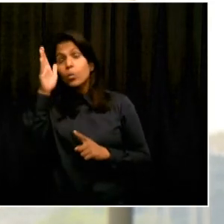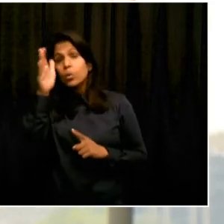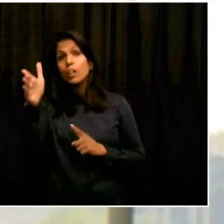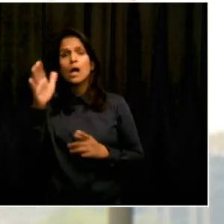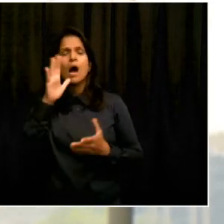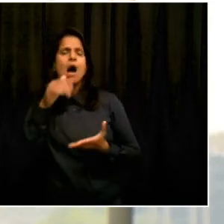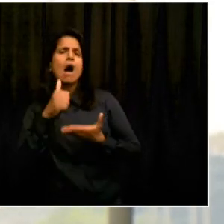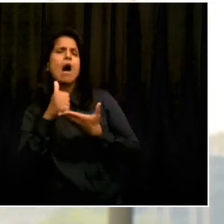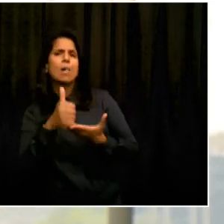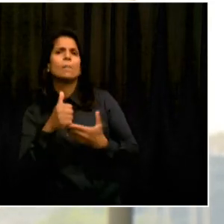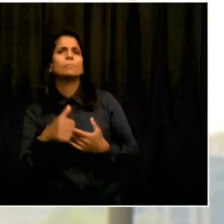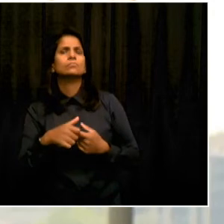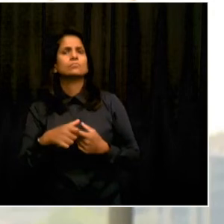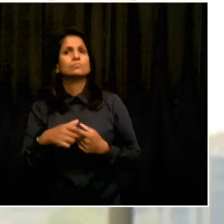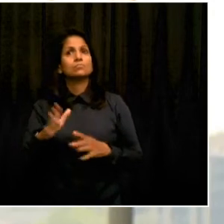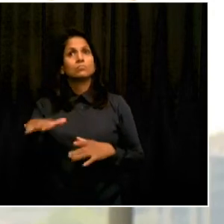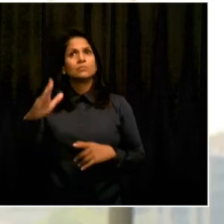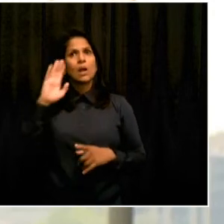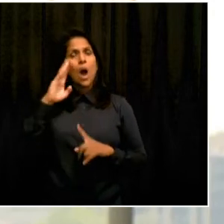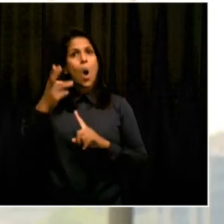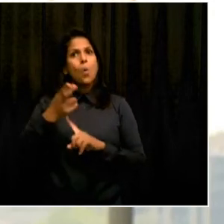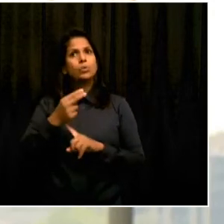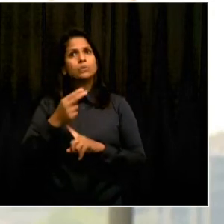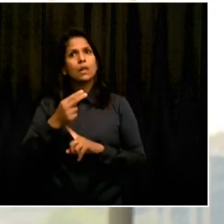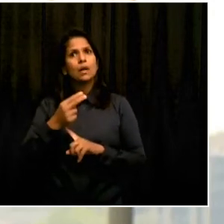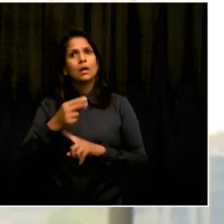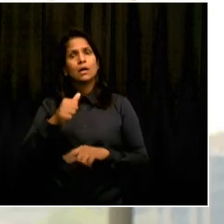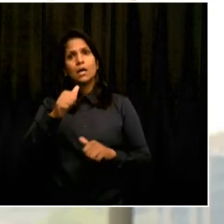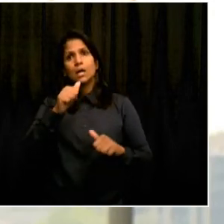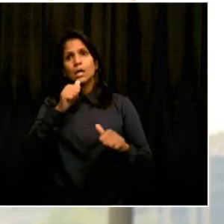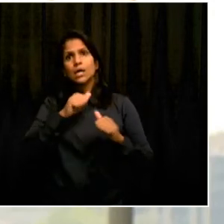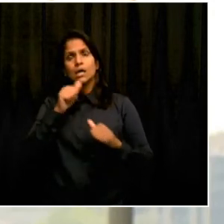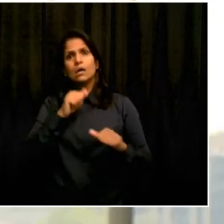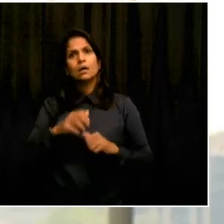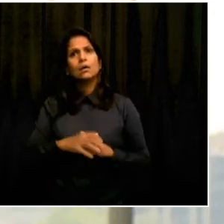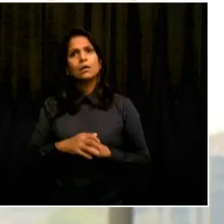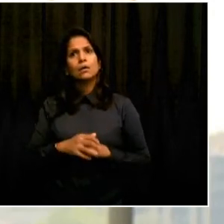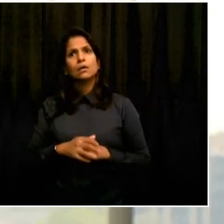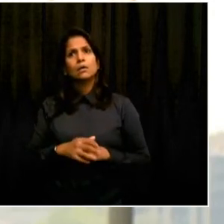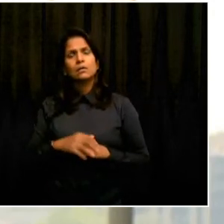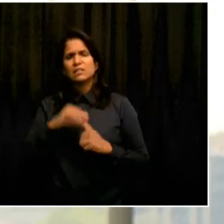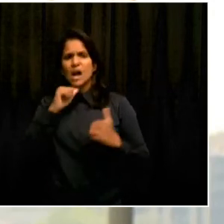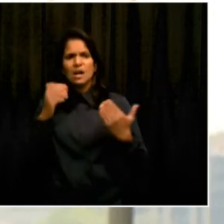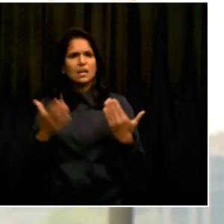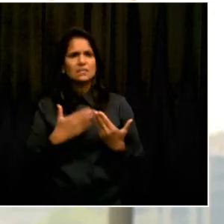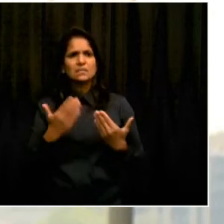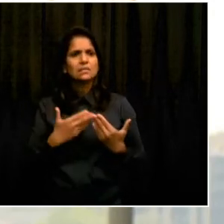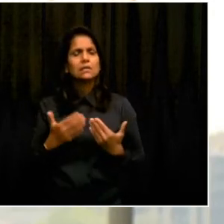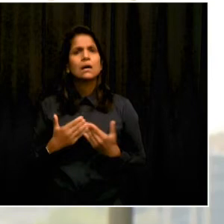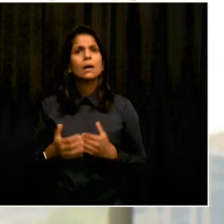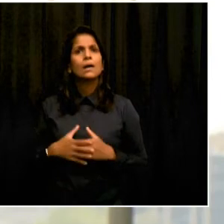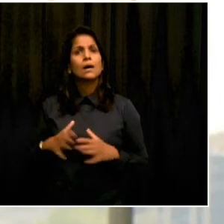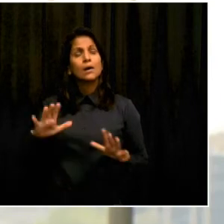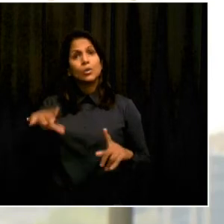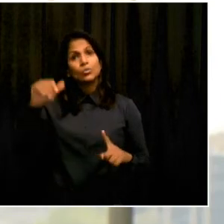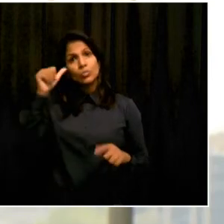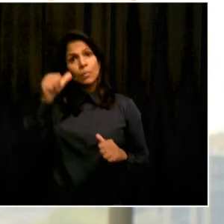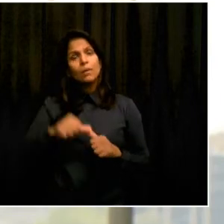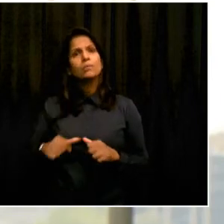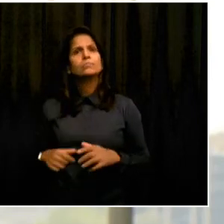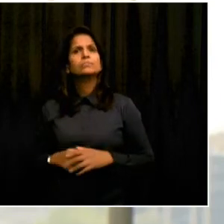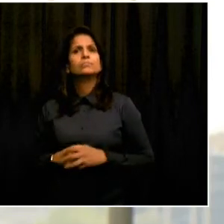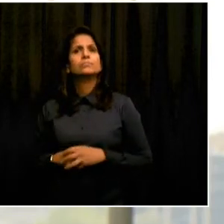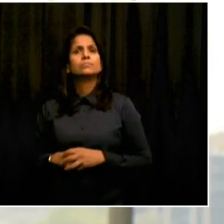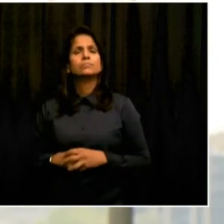But again, I think we see a couple of big strands here. The way back for New York City is through becoming healthier all the